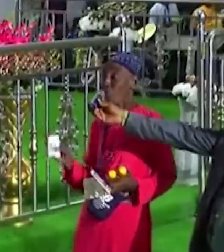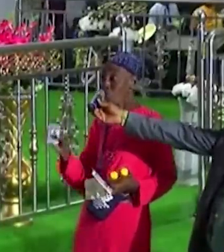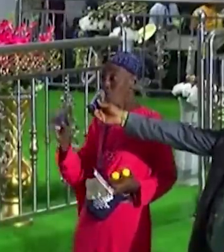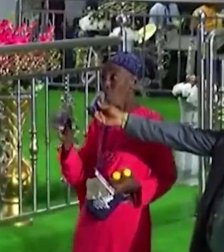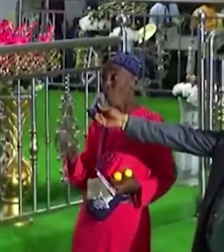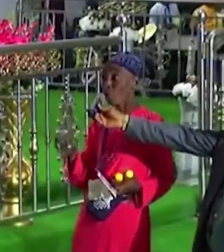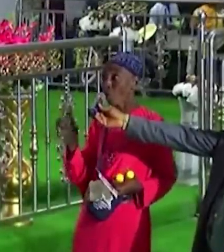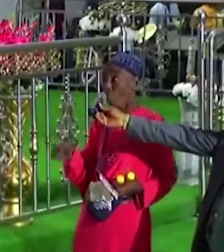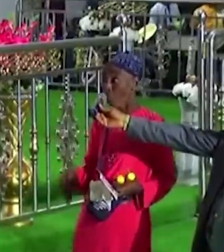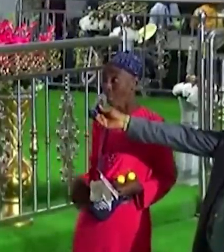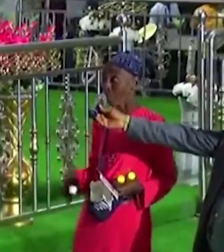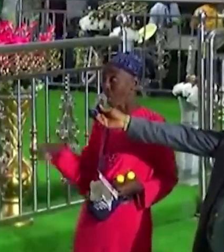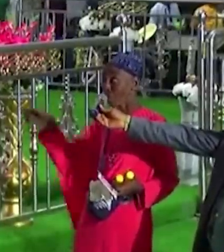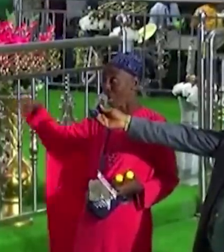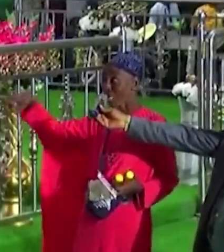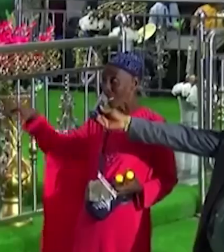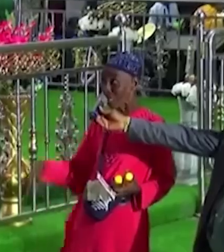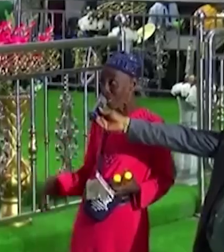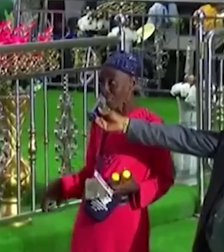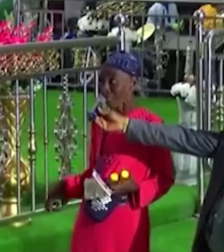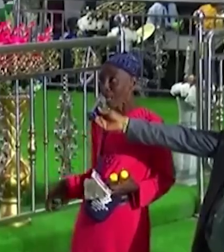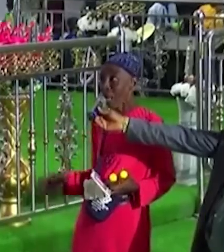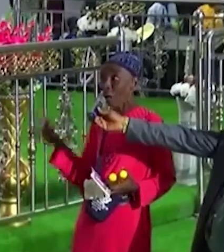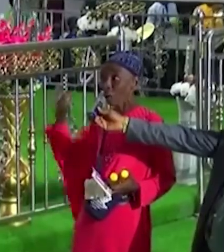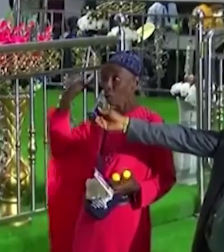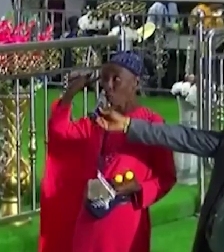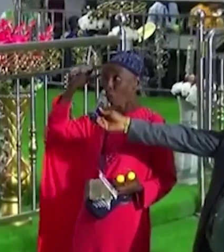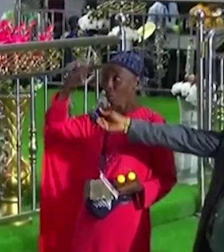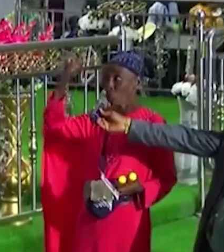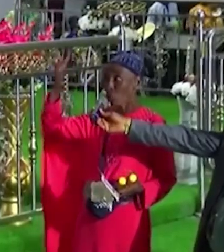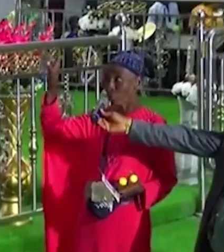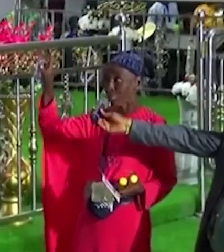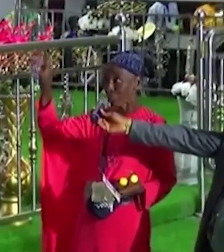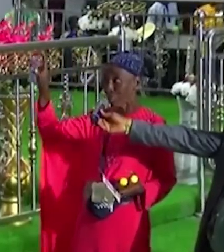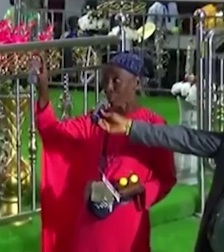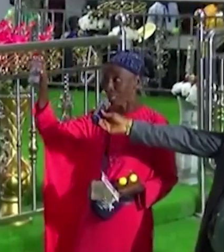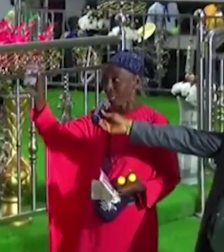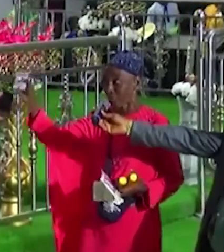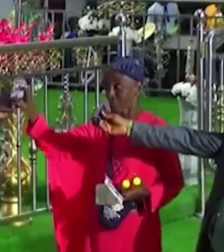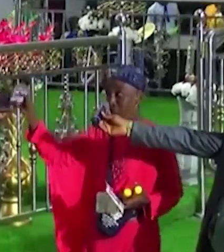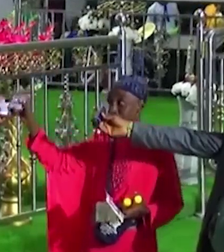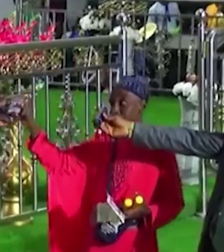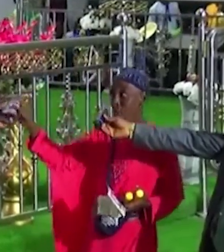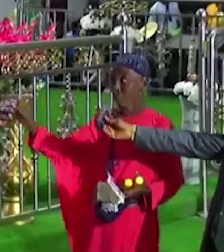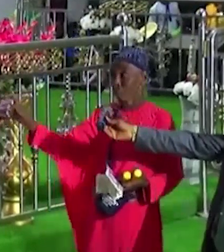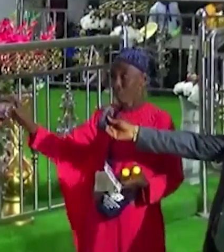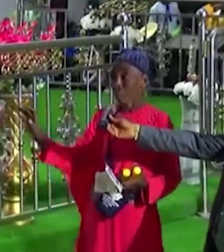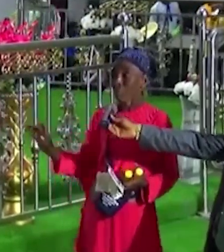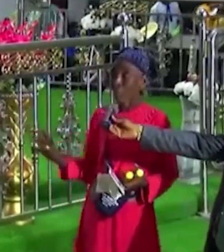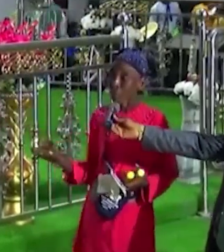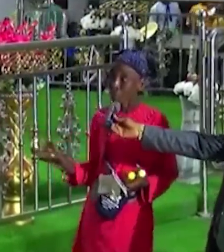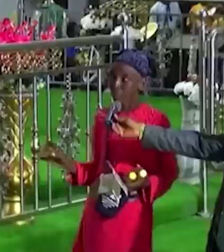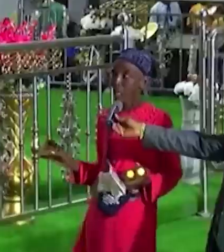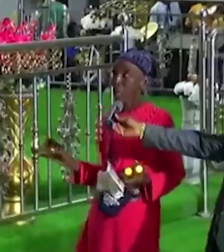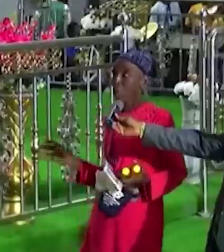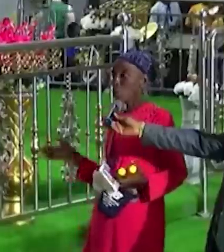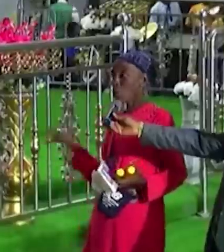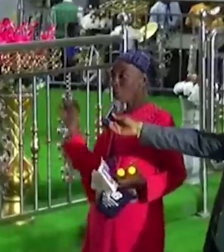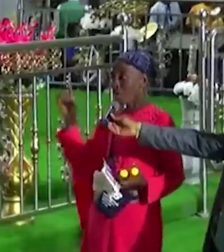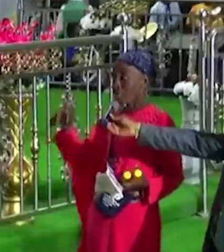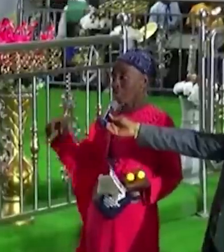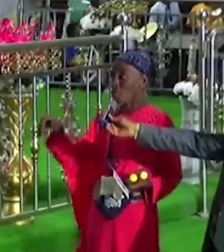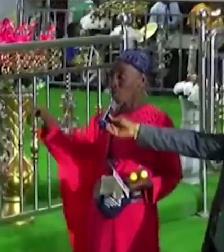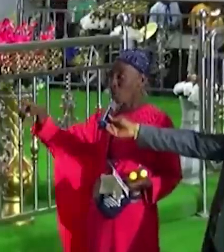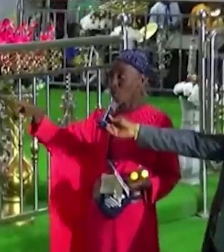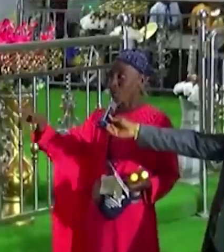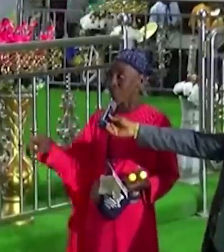They stopped me from work for a while, but after I came here, I was called back to the office. This is my ID card. You are what? I was called